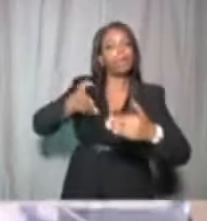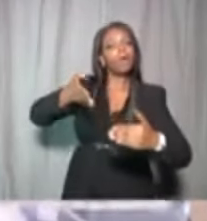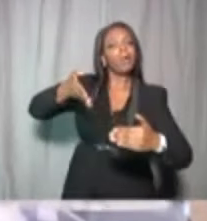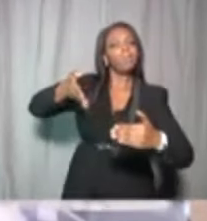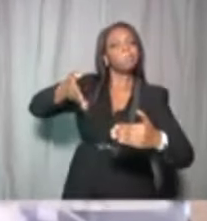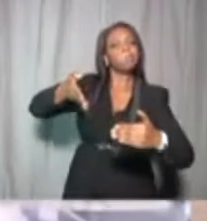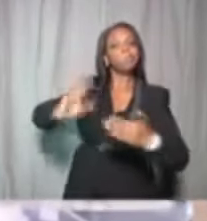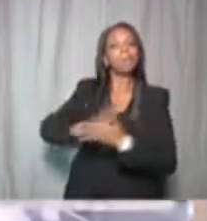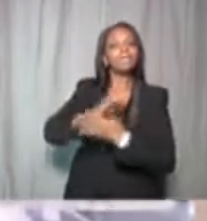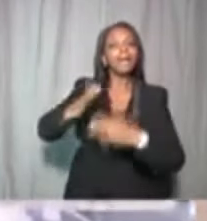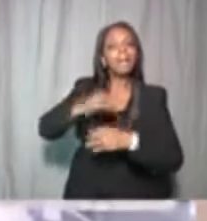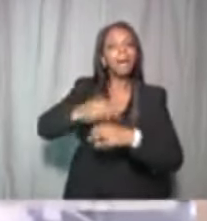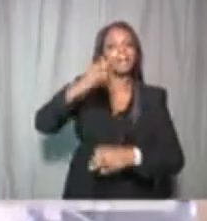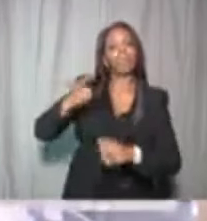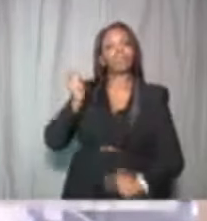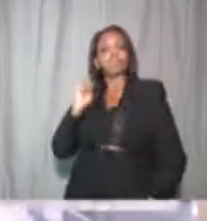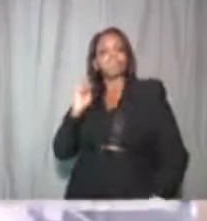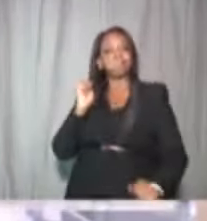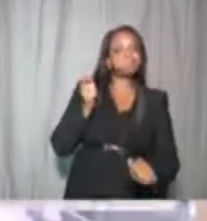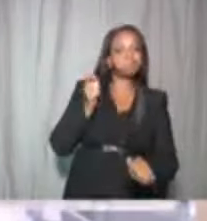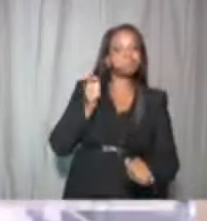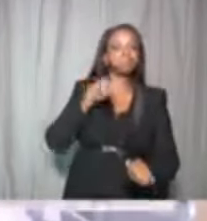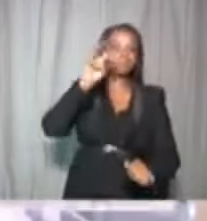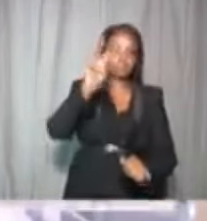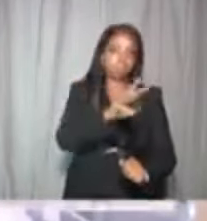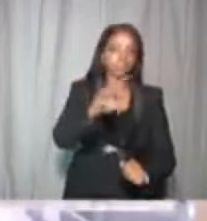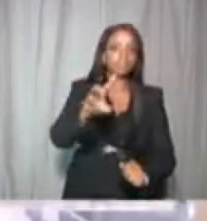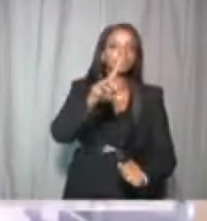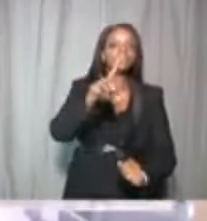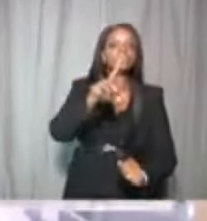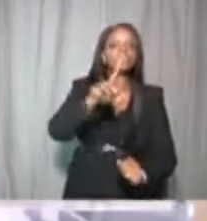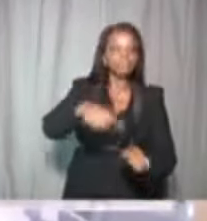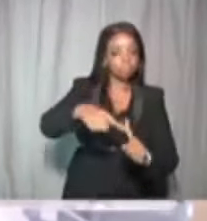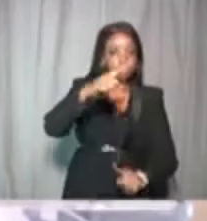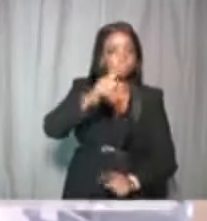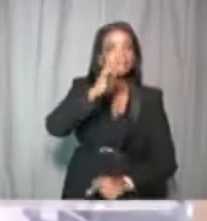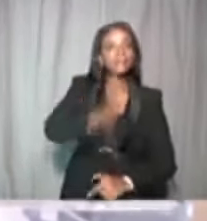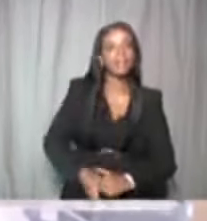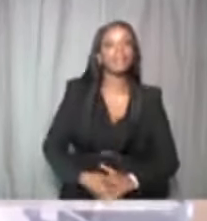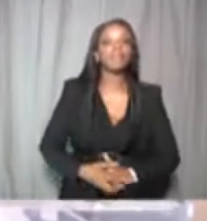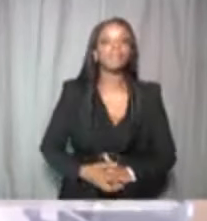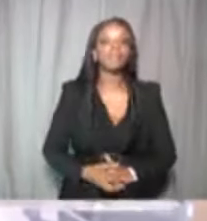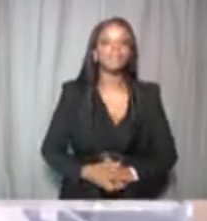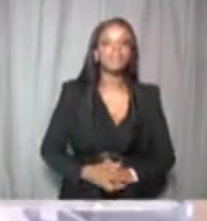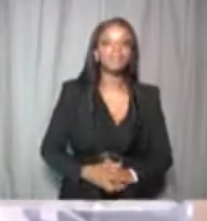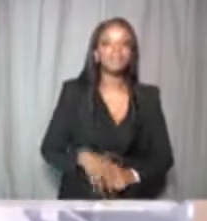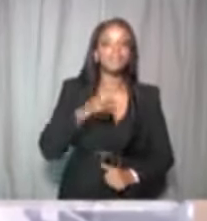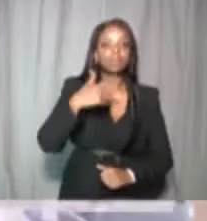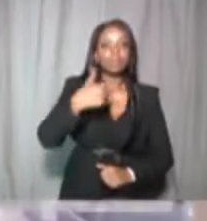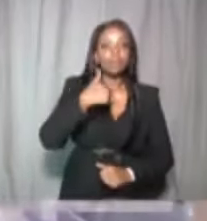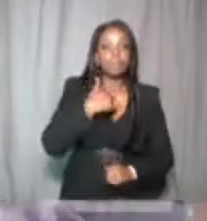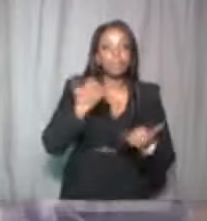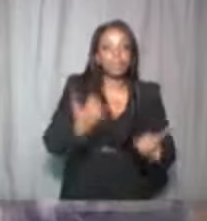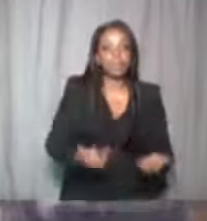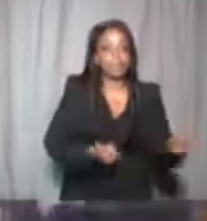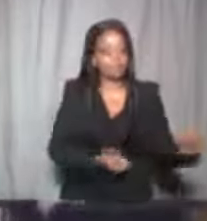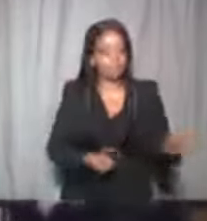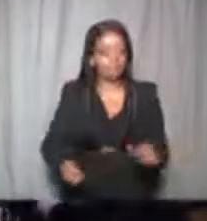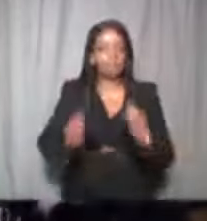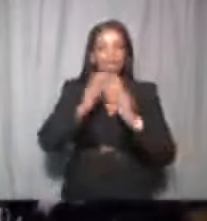throwing bottles, I'm warning you, we are going to leave the house. I want to come back to Rule